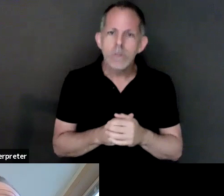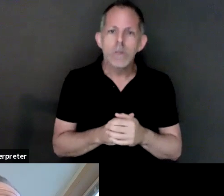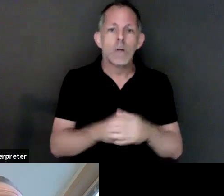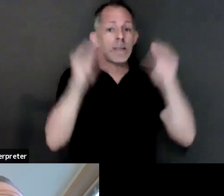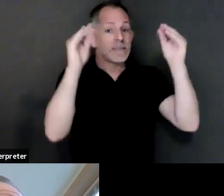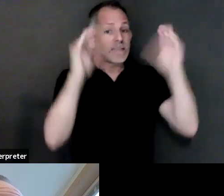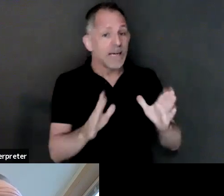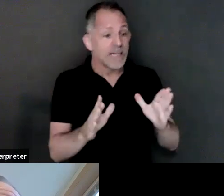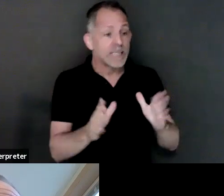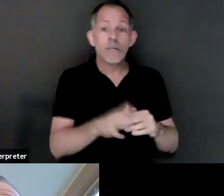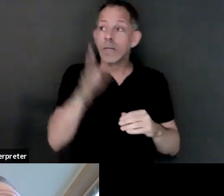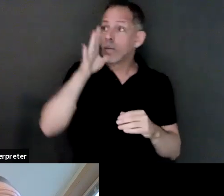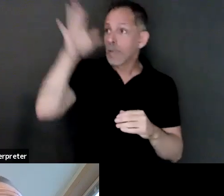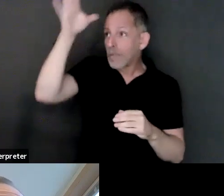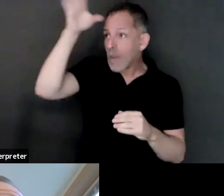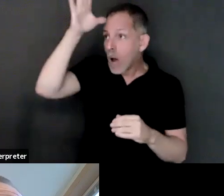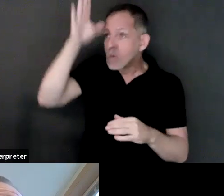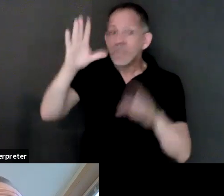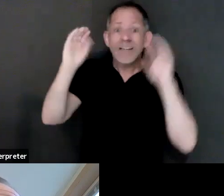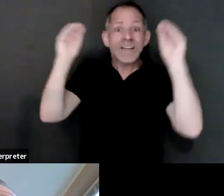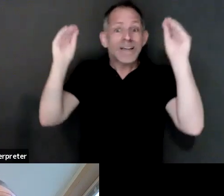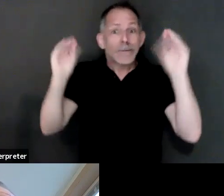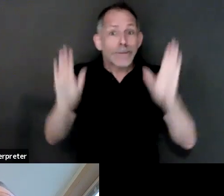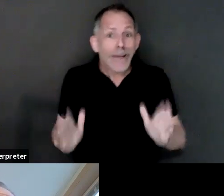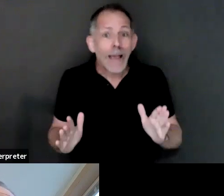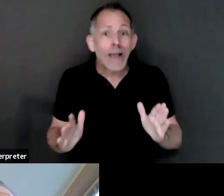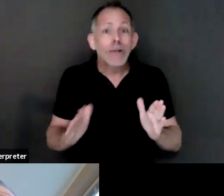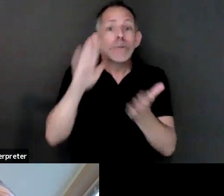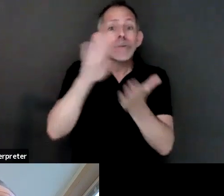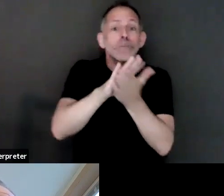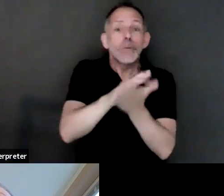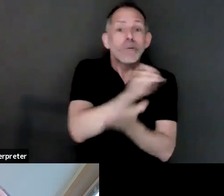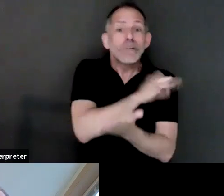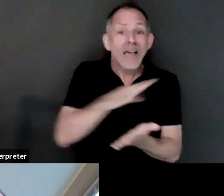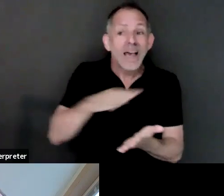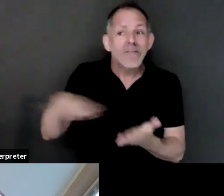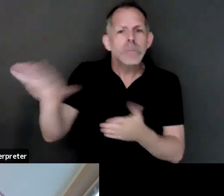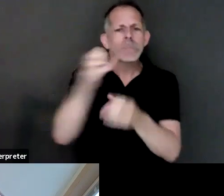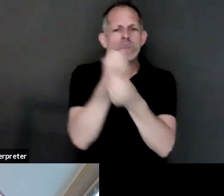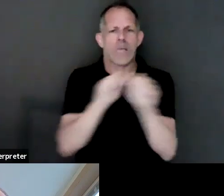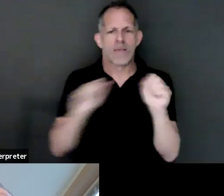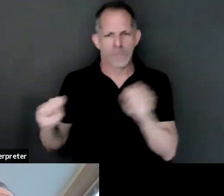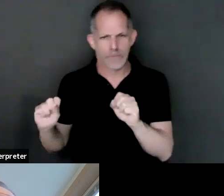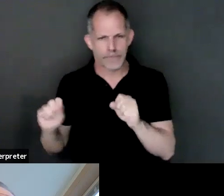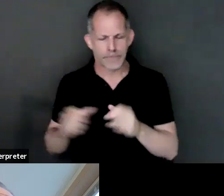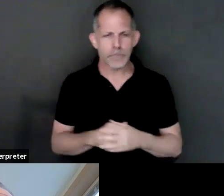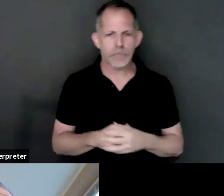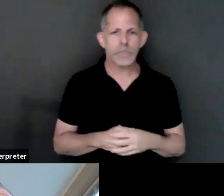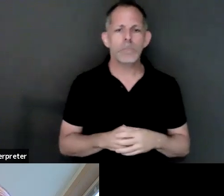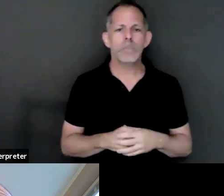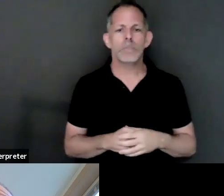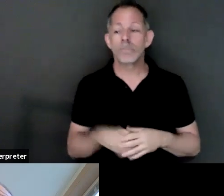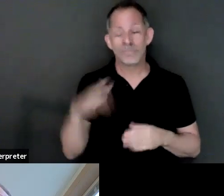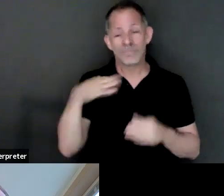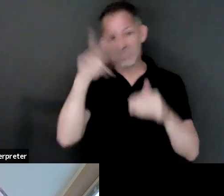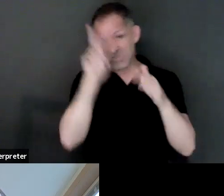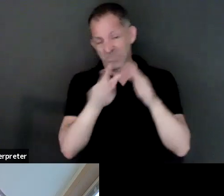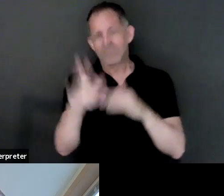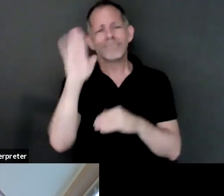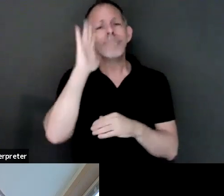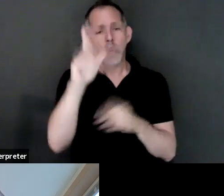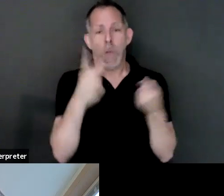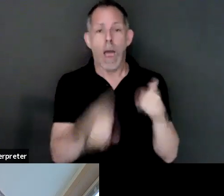that although there will be cases and outbreaks, that we can do that and get these kids back in school.